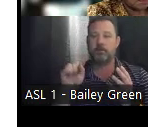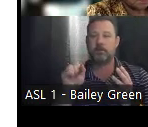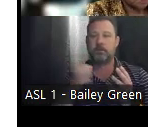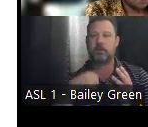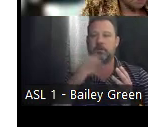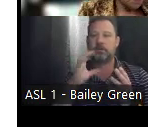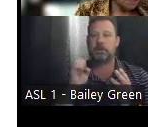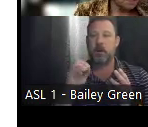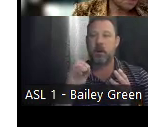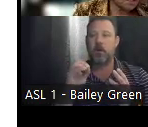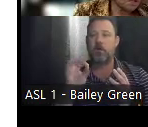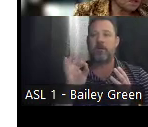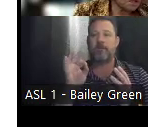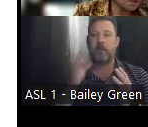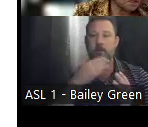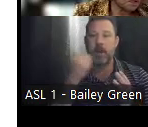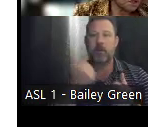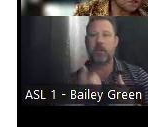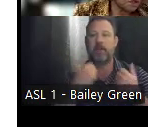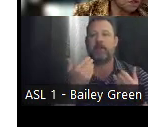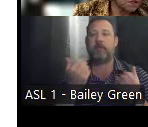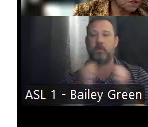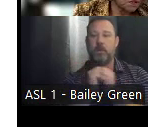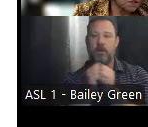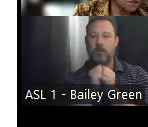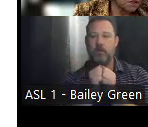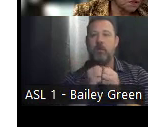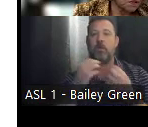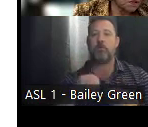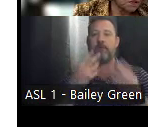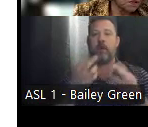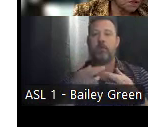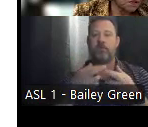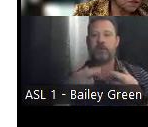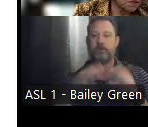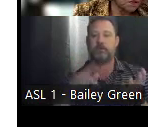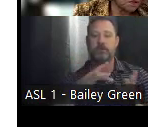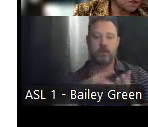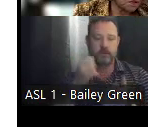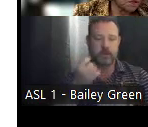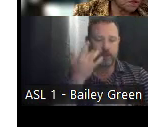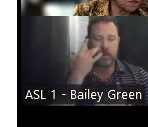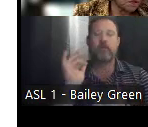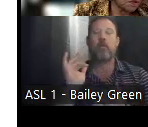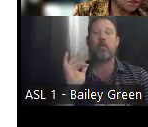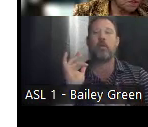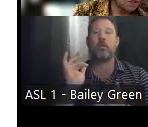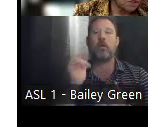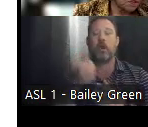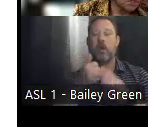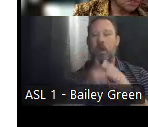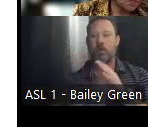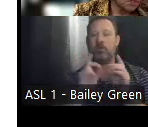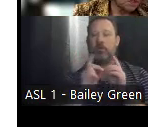the CEO of A Better Life Together. We are a provider of a regional center in Southern California, which is under the Department